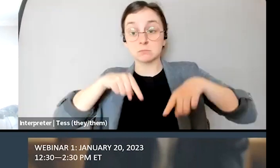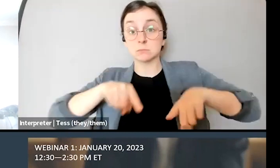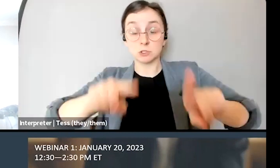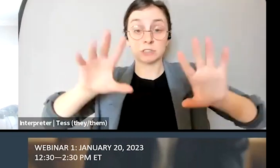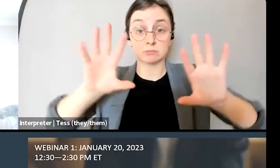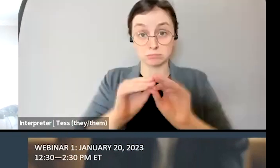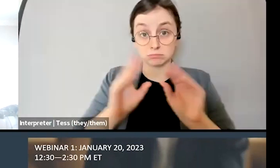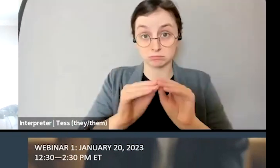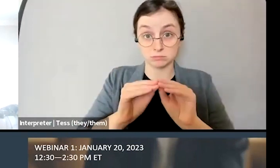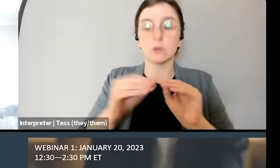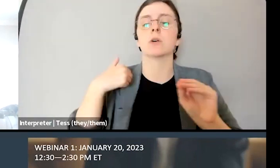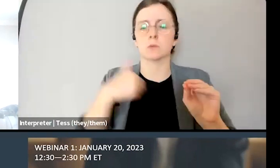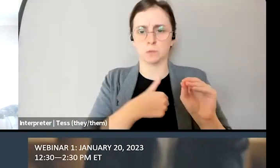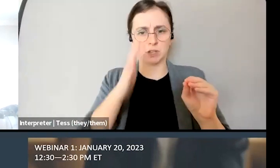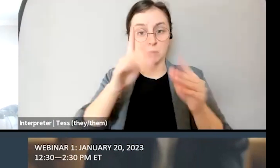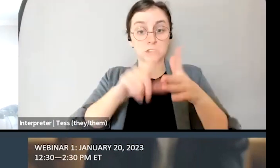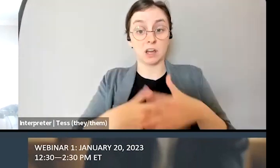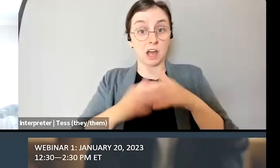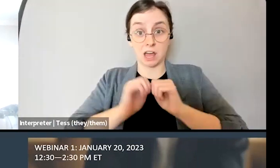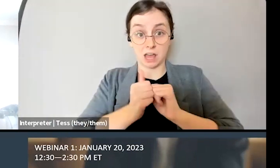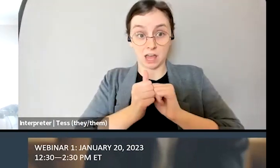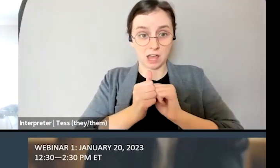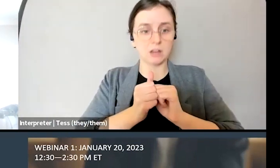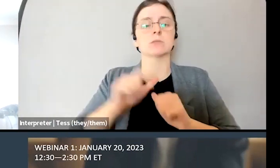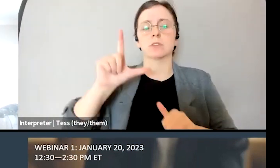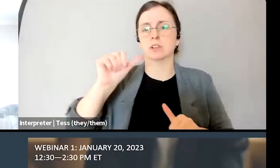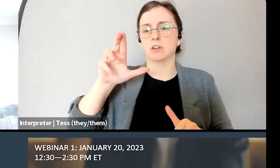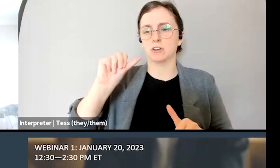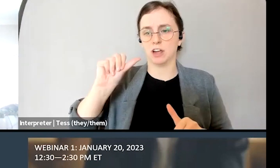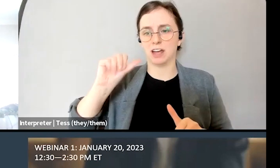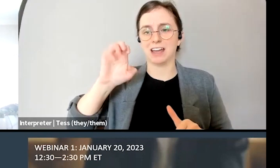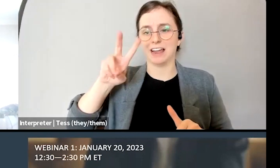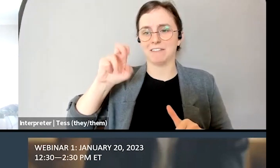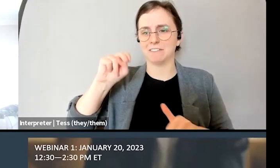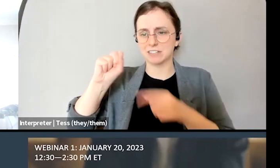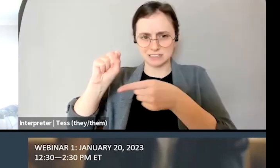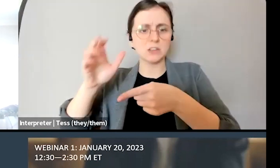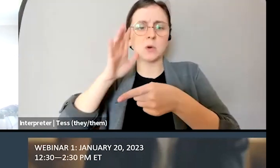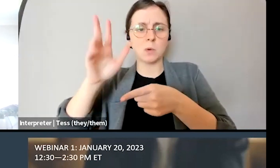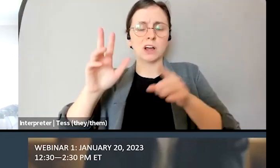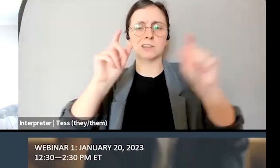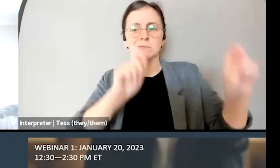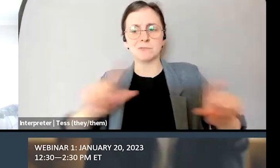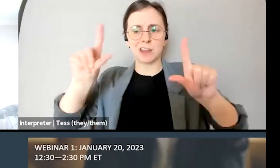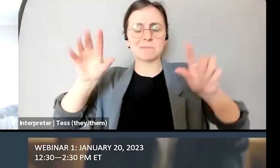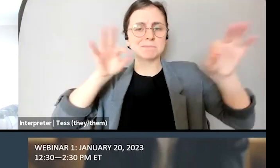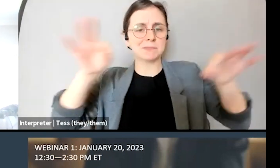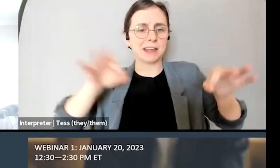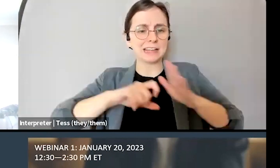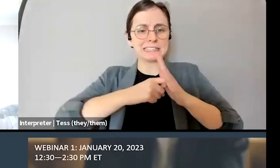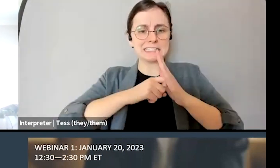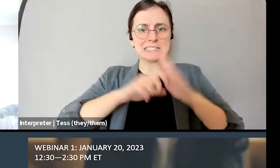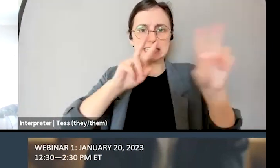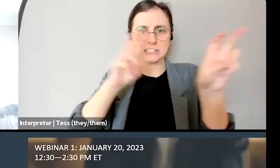webinar, we will begin with Mrs. Laura Evans, Framing the Key Issues, a presentation by Dr.